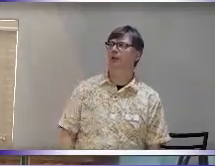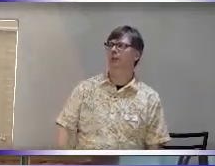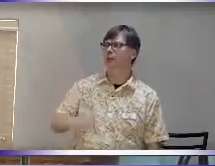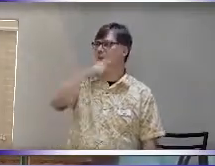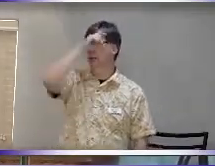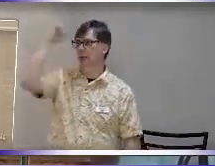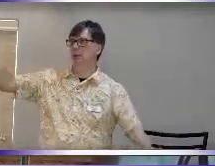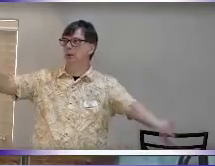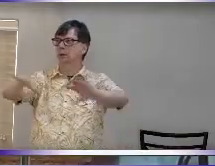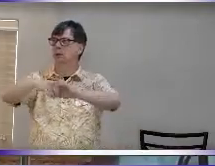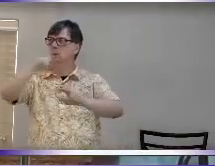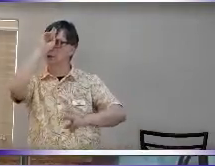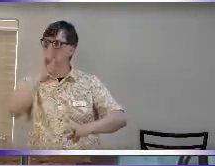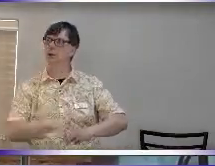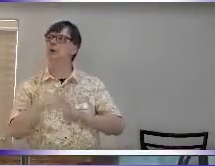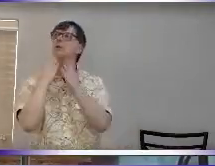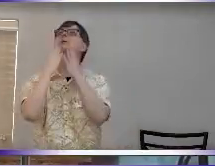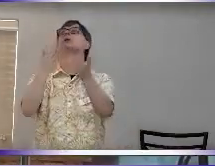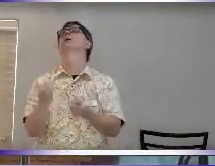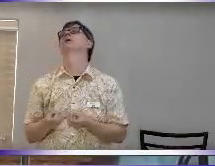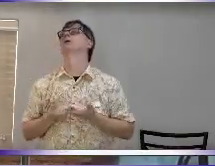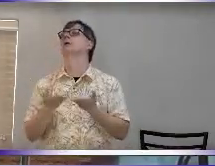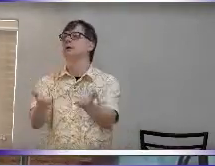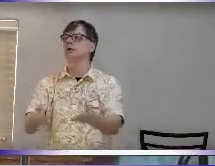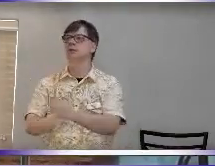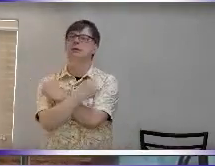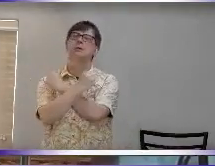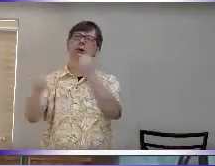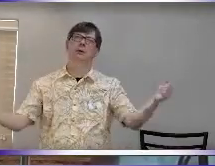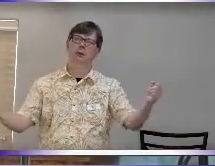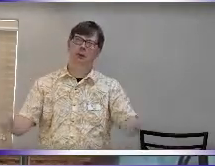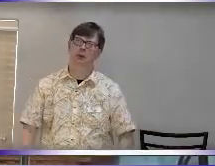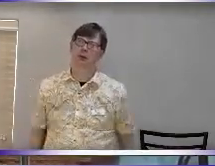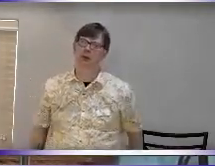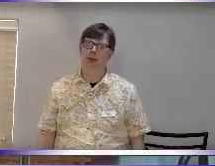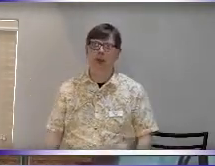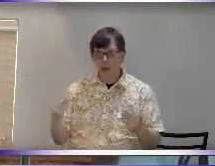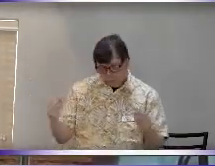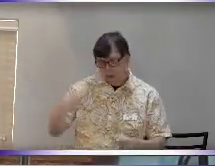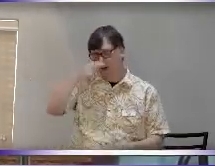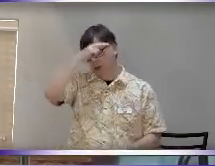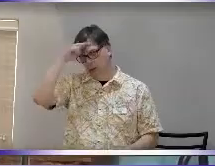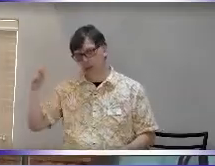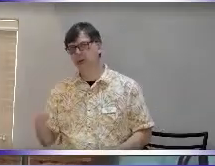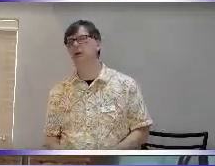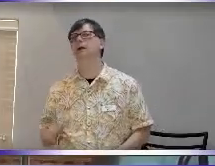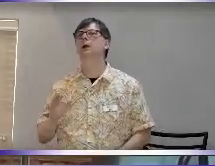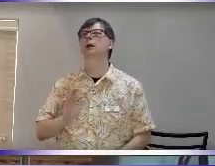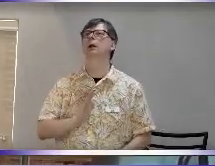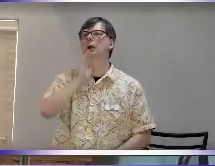recognition, unification, realization, thanksgiving, release. Wow, that's a lot to remember. But we can just say God